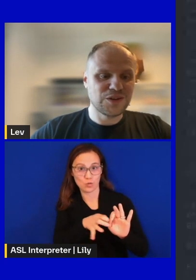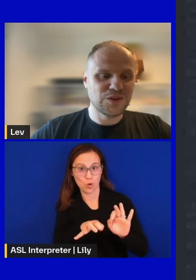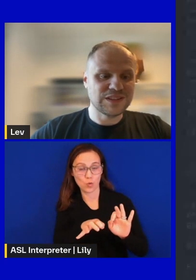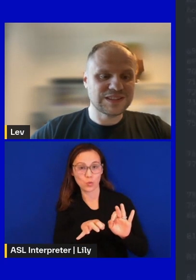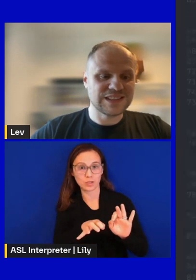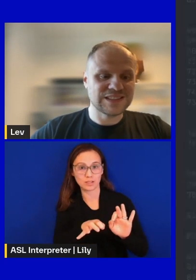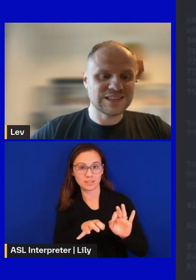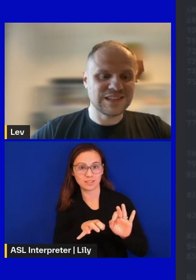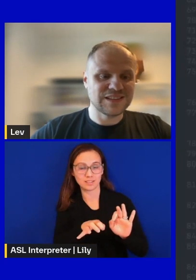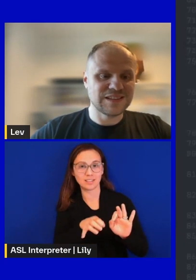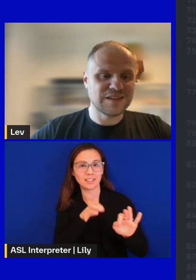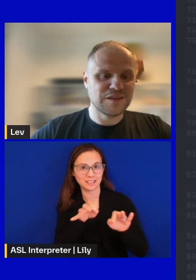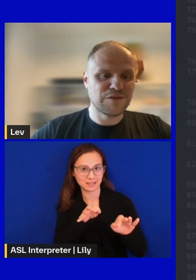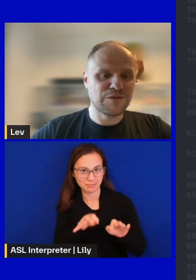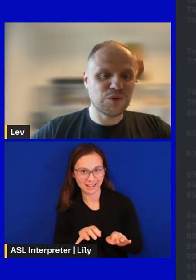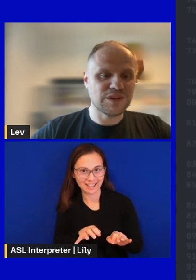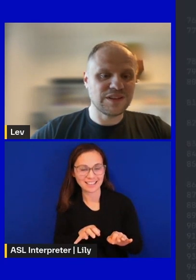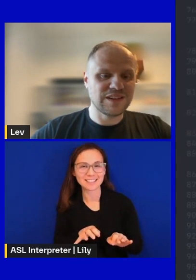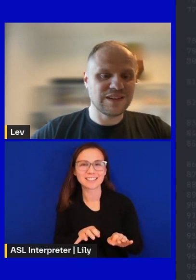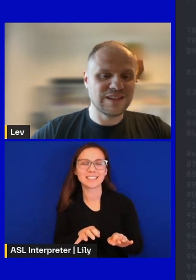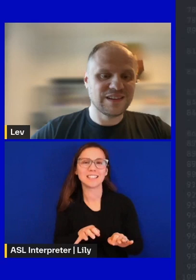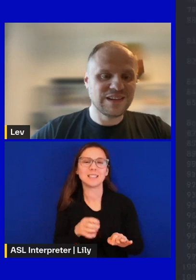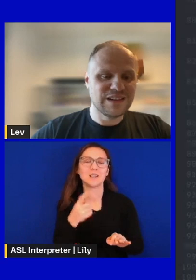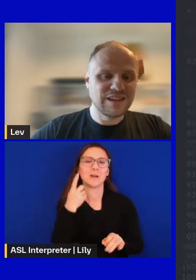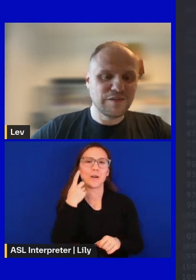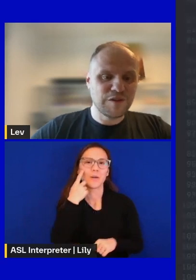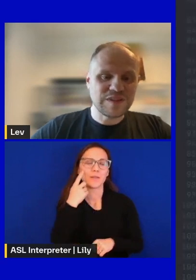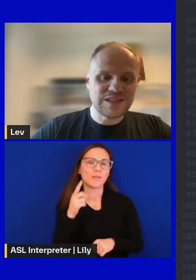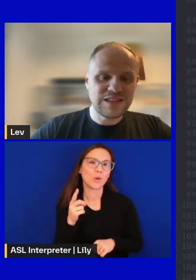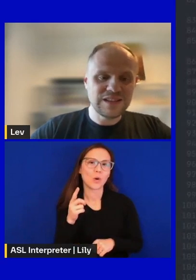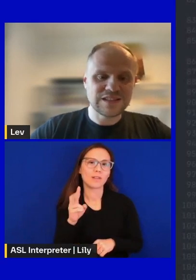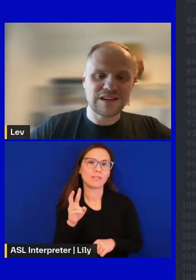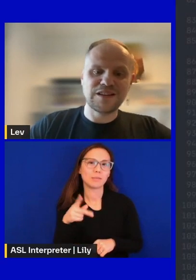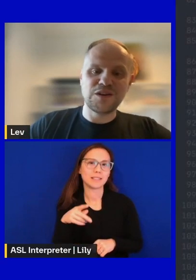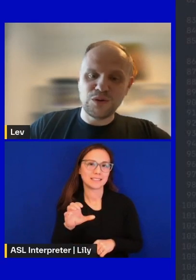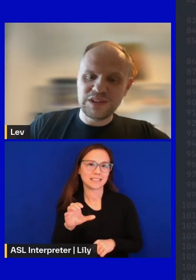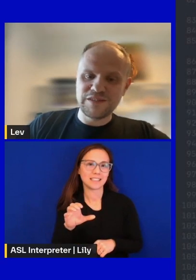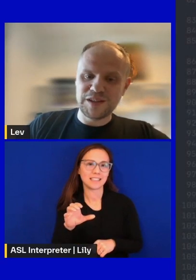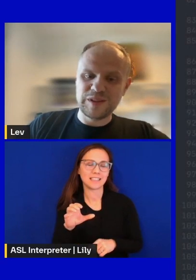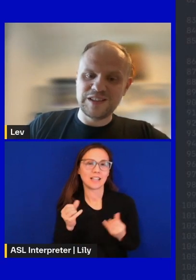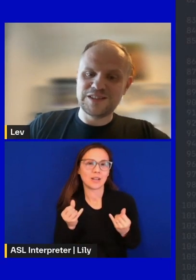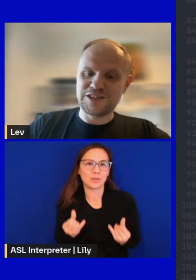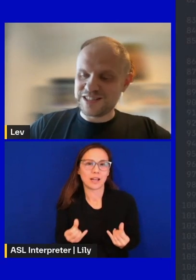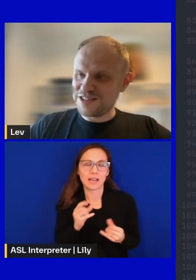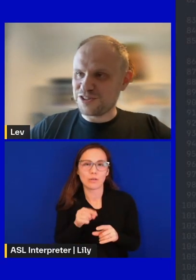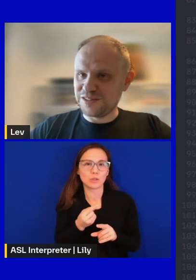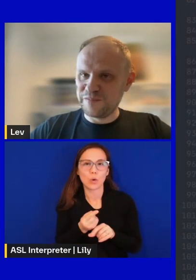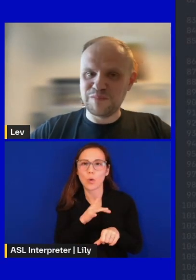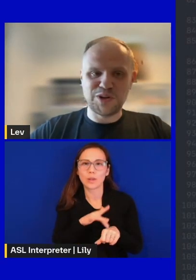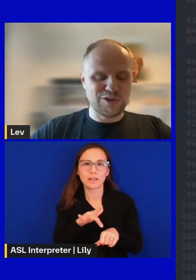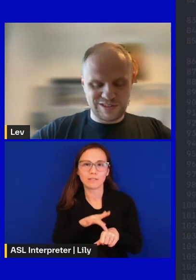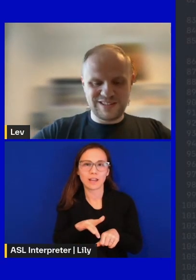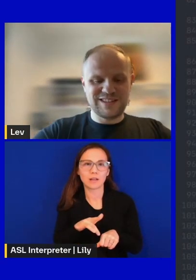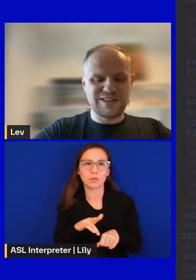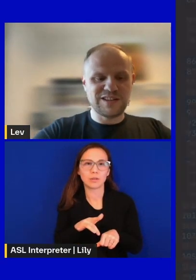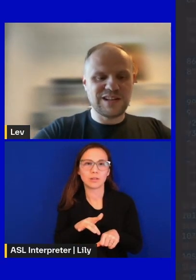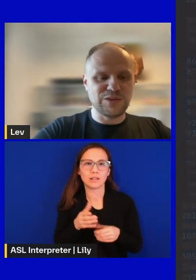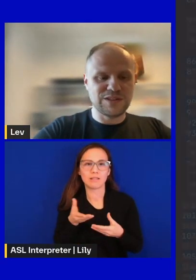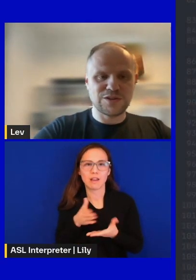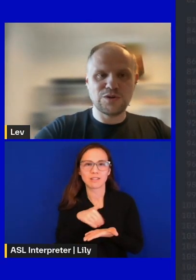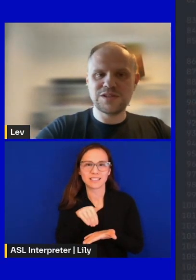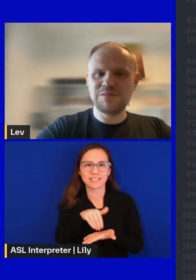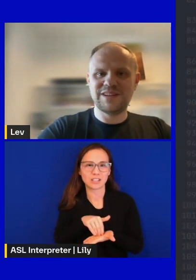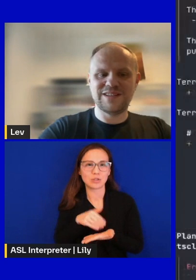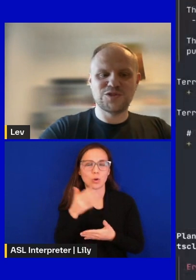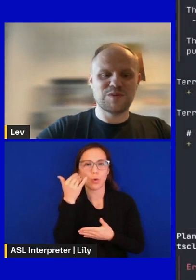actually a note that says that for the VPC is currently only available in Terra Central because Terra Cloud